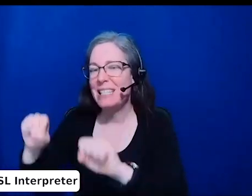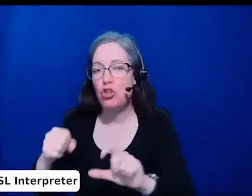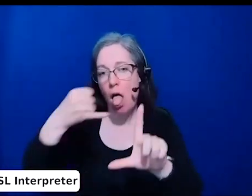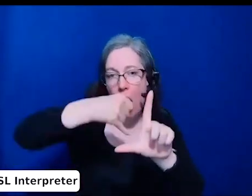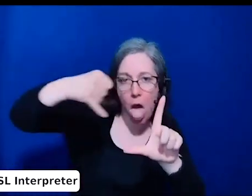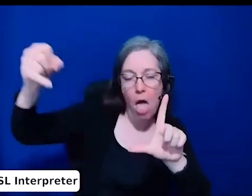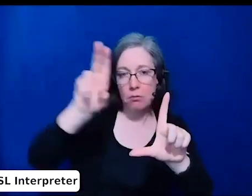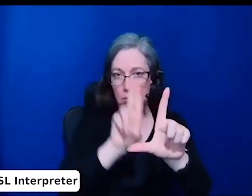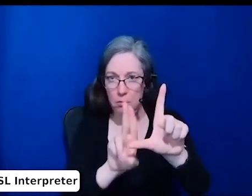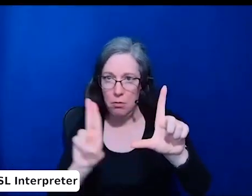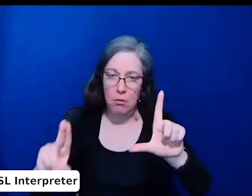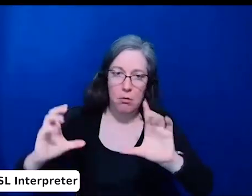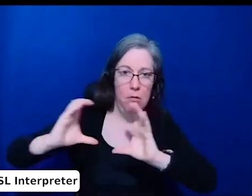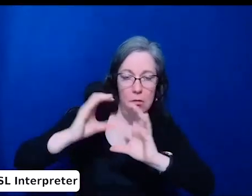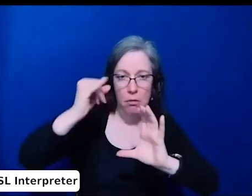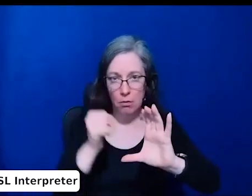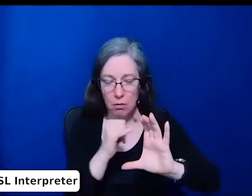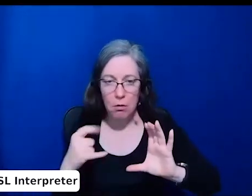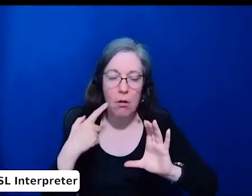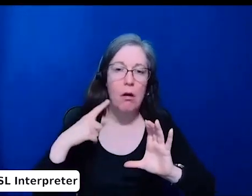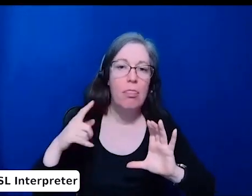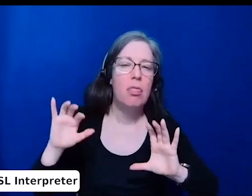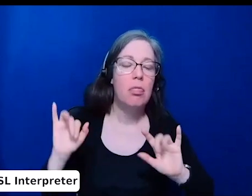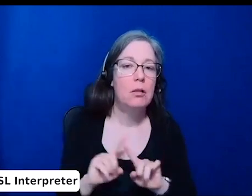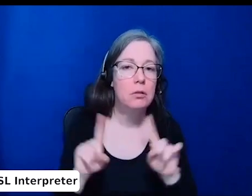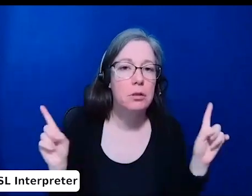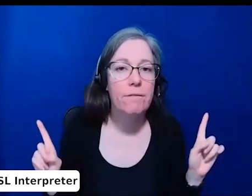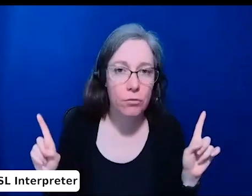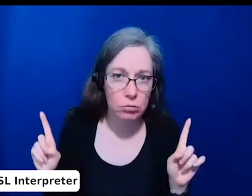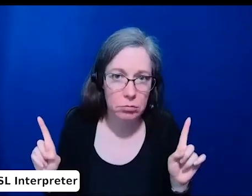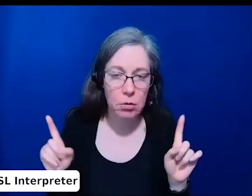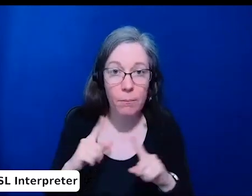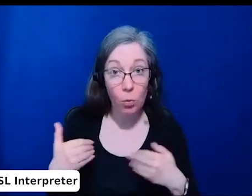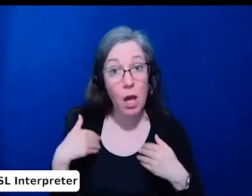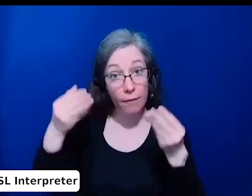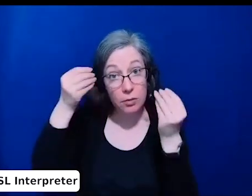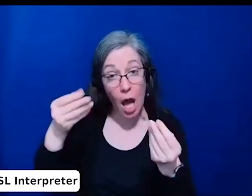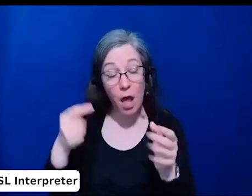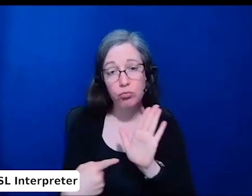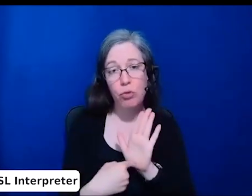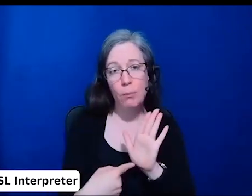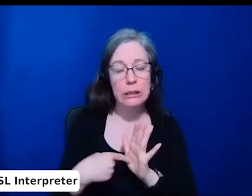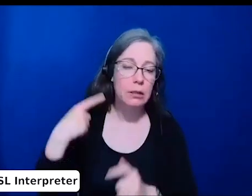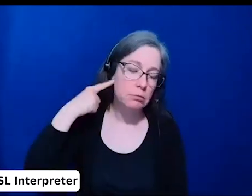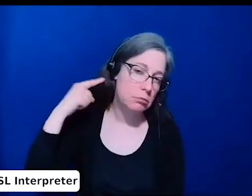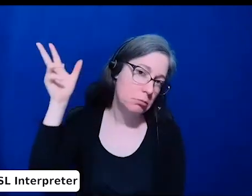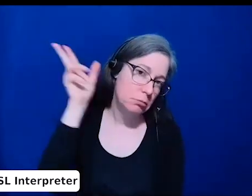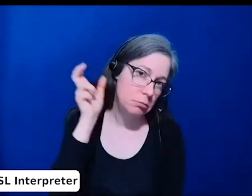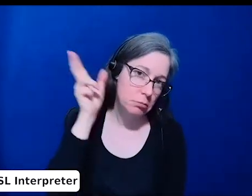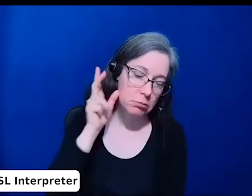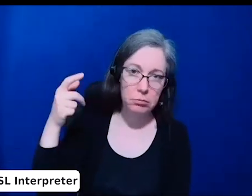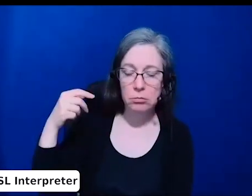your bar charts, your pie charts. The list goes on and on. There are 1,000,001 data visualizations out